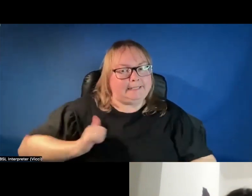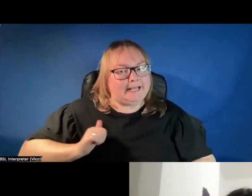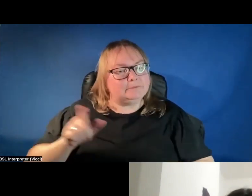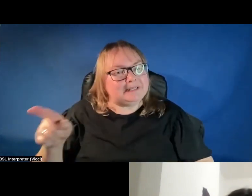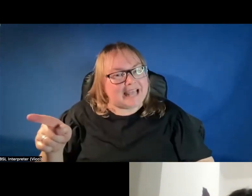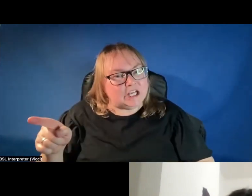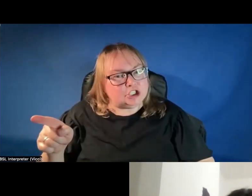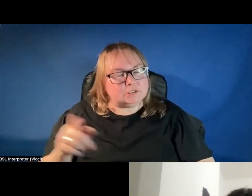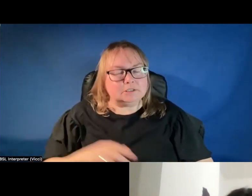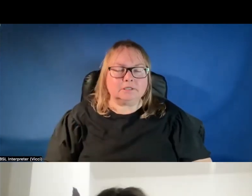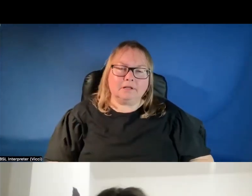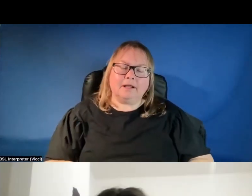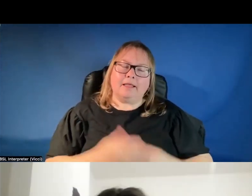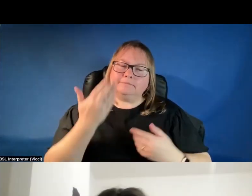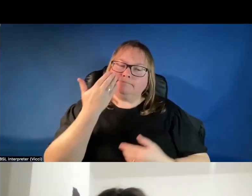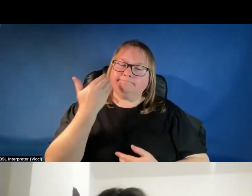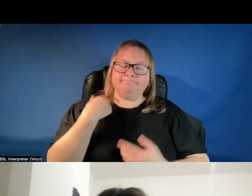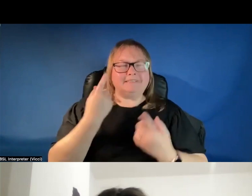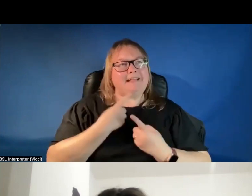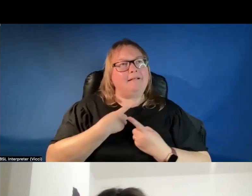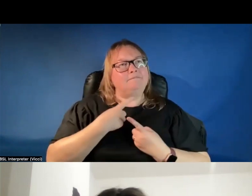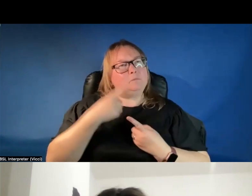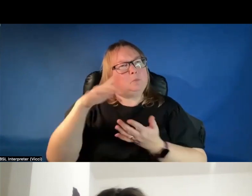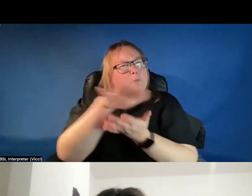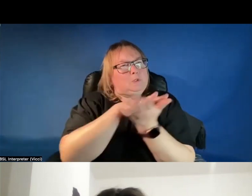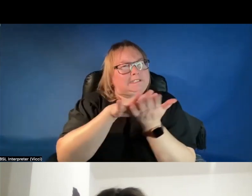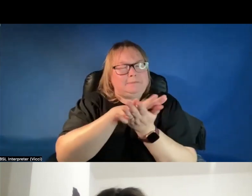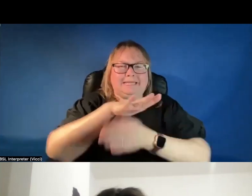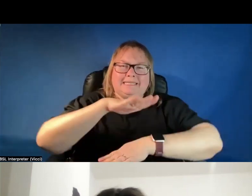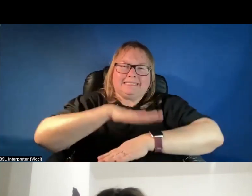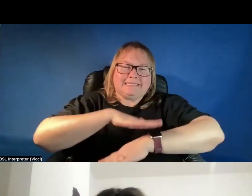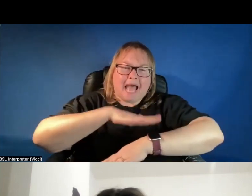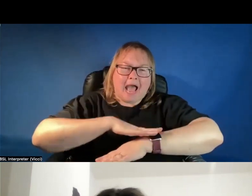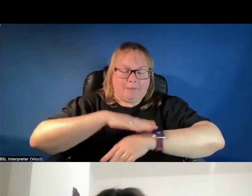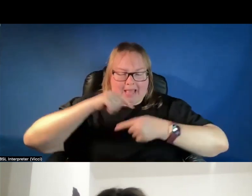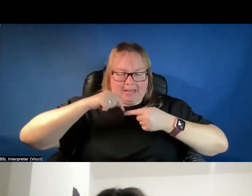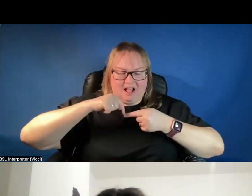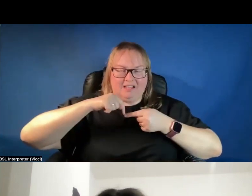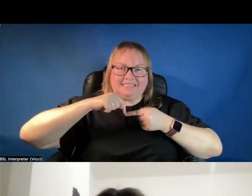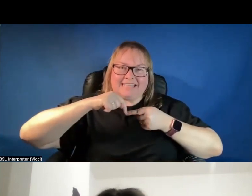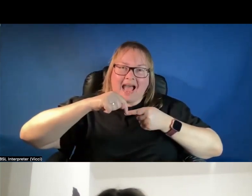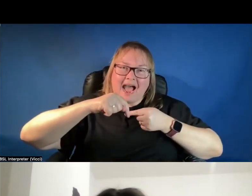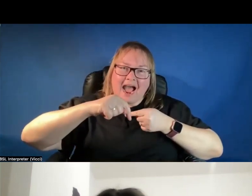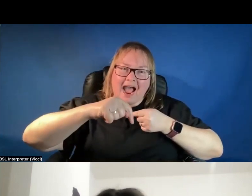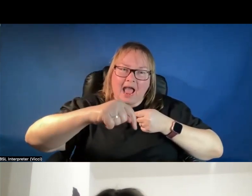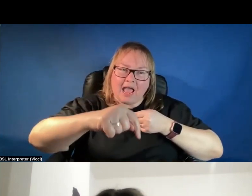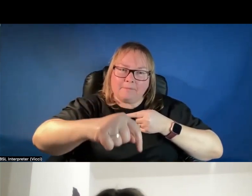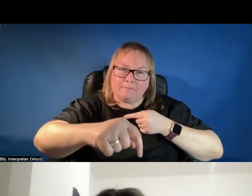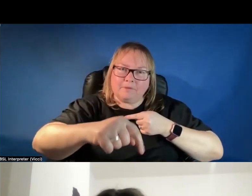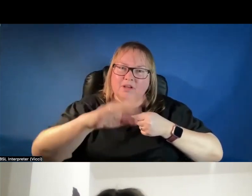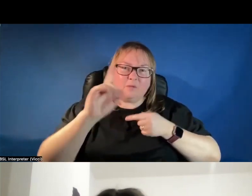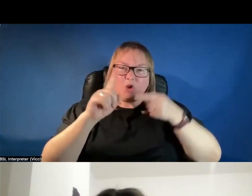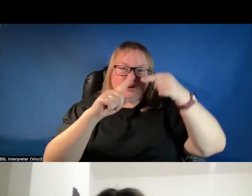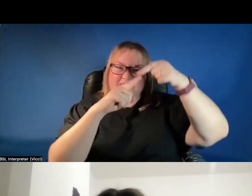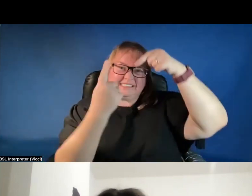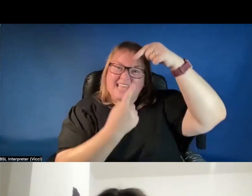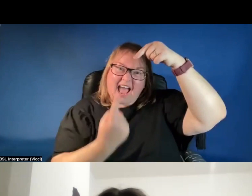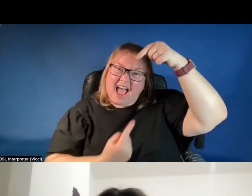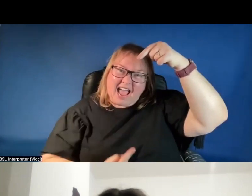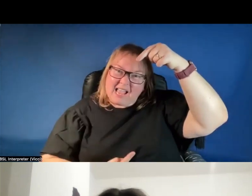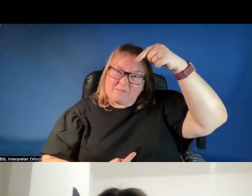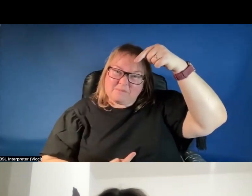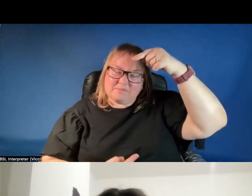been thinking about time as kind of like not linear, but not spiral, but more like a stack